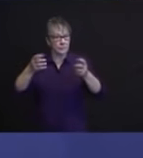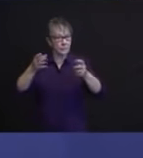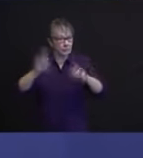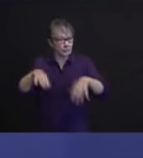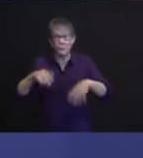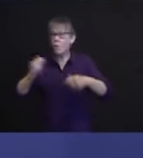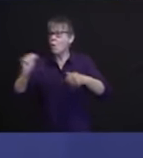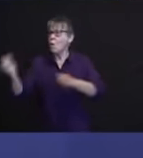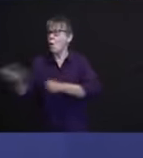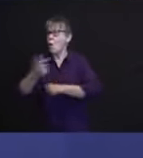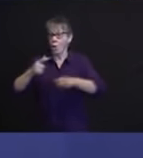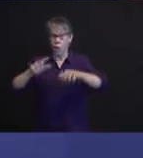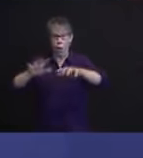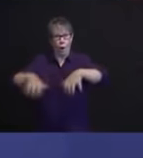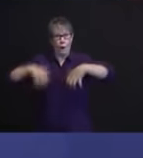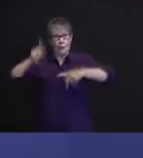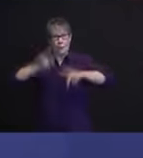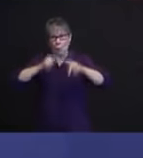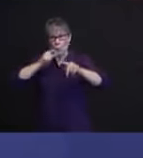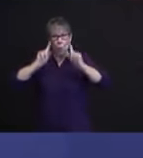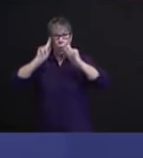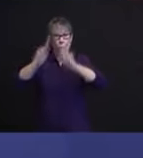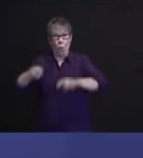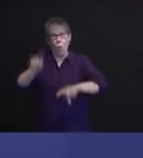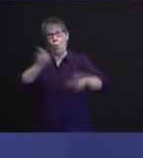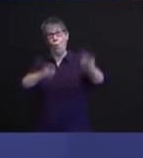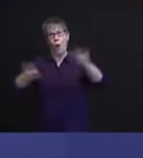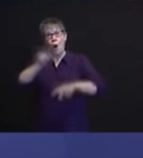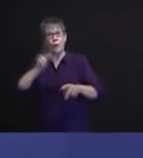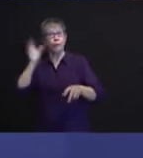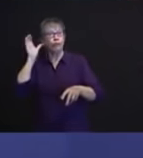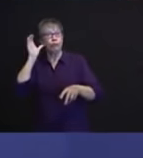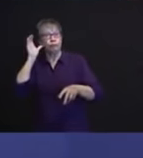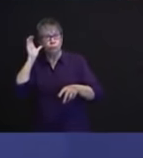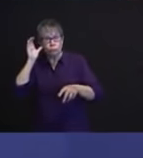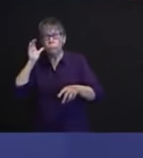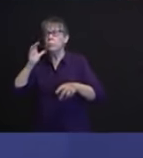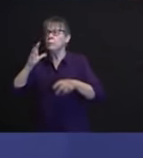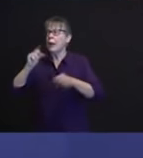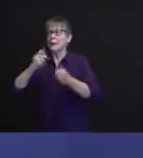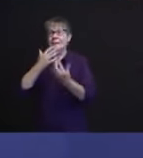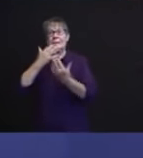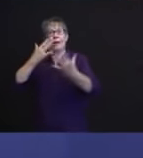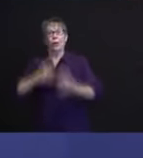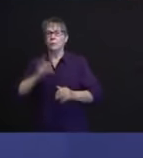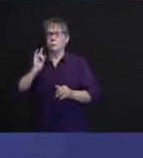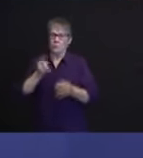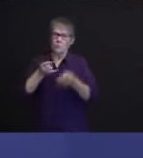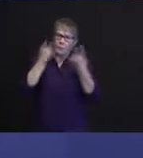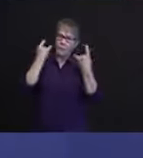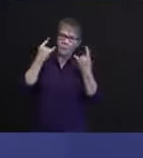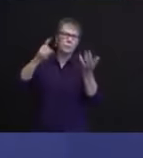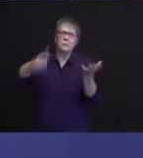and instead having the parade live-streamed so the public can view it virtually. Parade participants should not